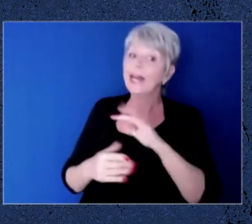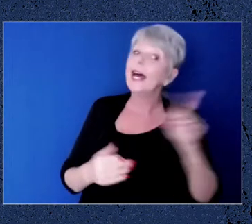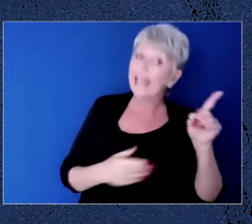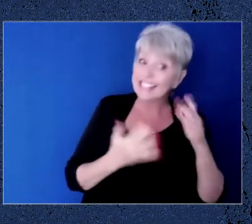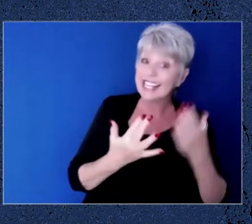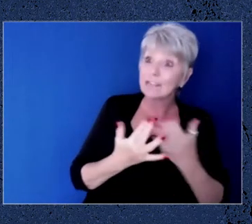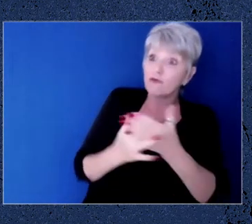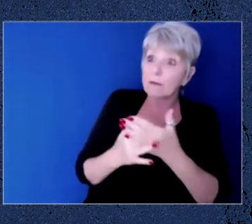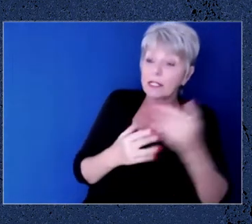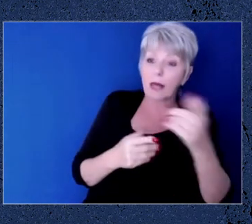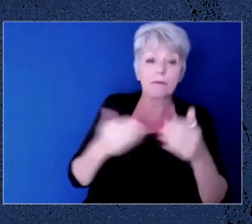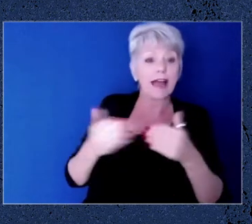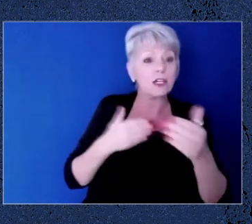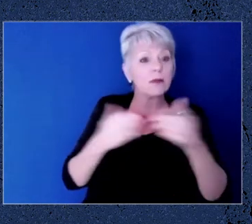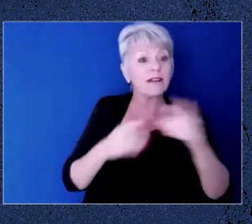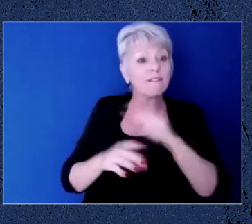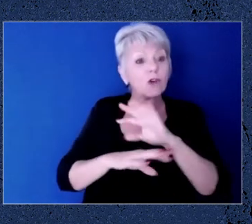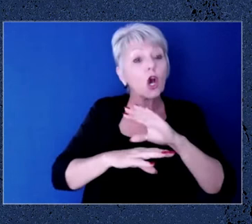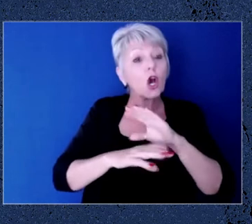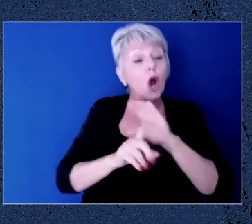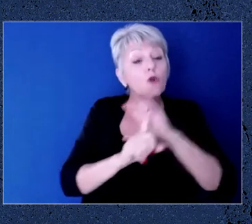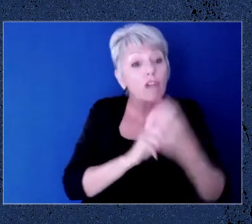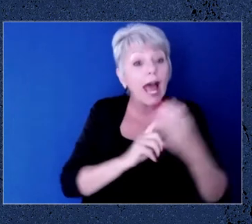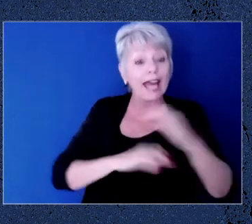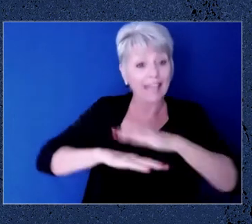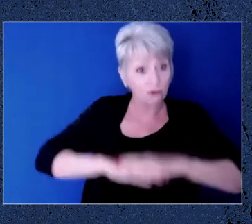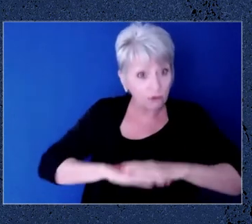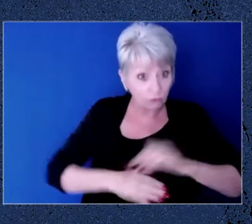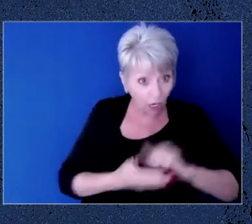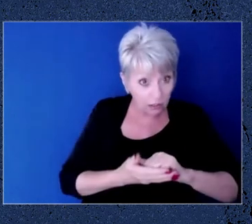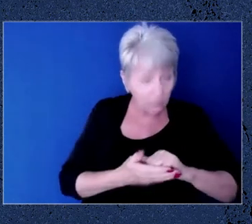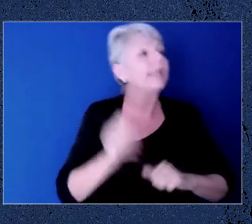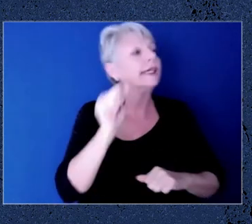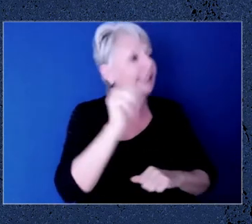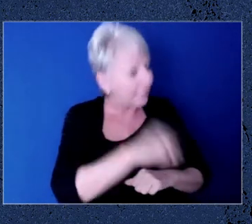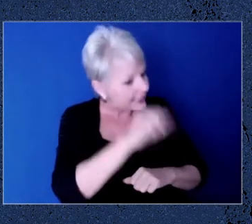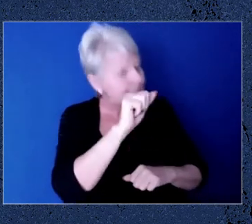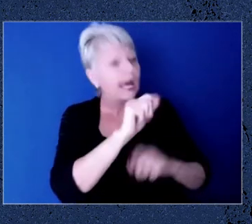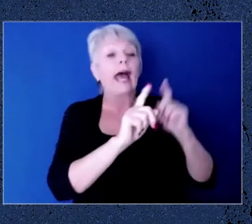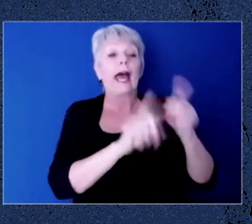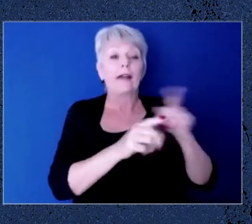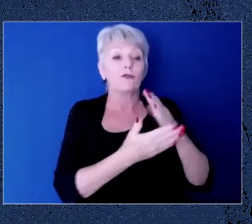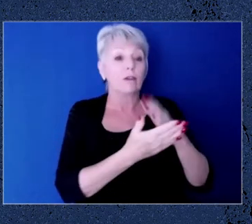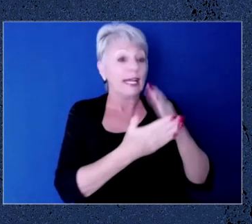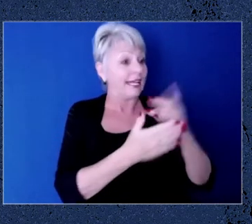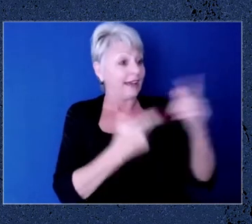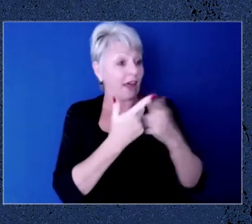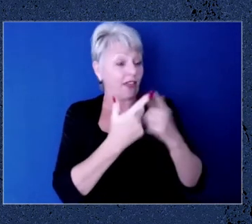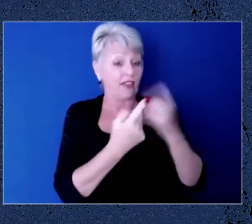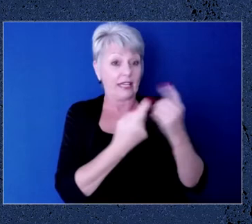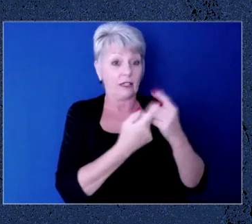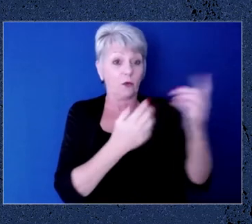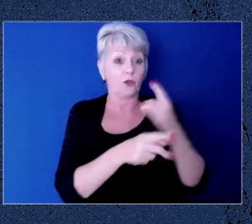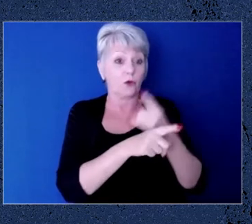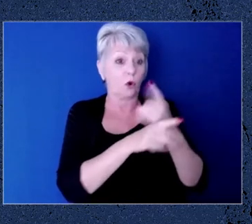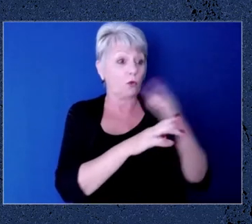that country that Aboriginal people. Yeah, and not this. It wasn't. And the other thing that's coming out from this, and really, just get this by talking to Aboriginal people, but